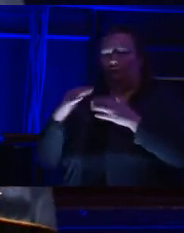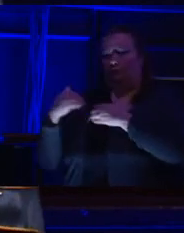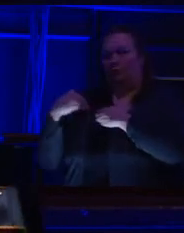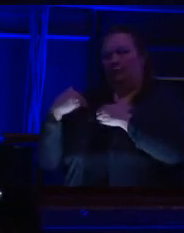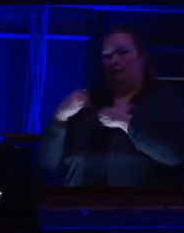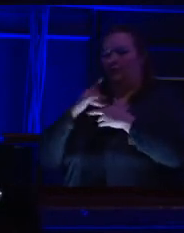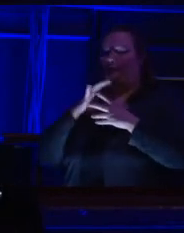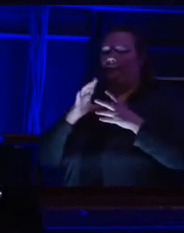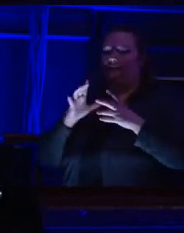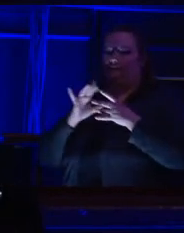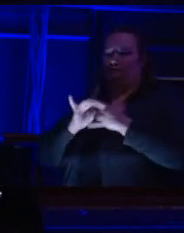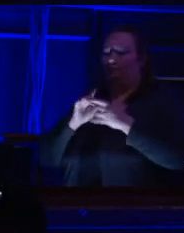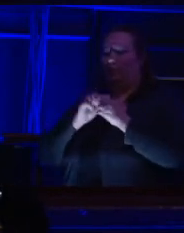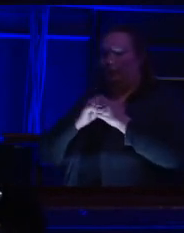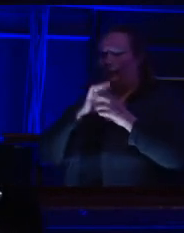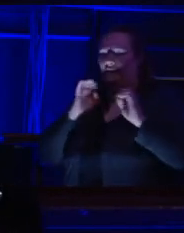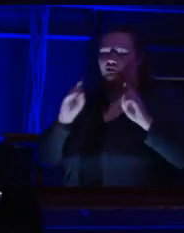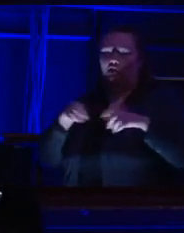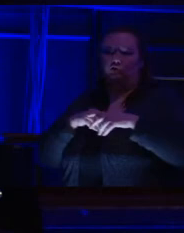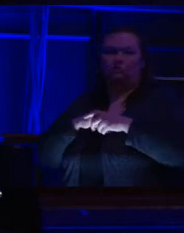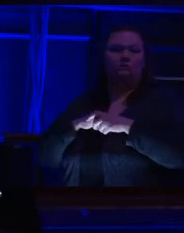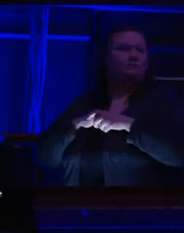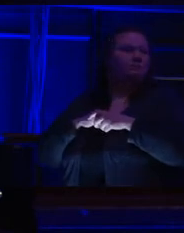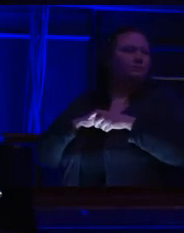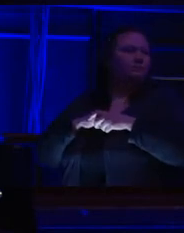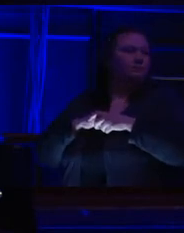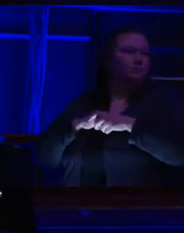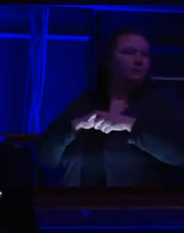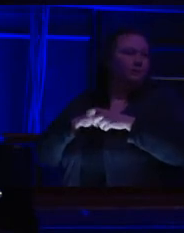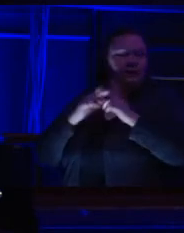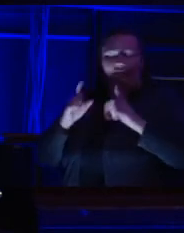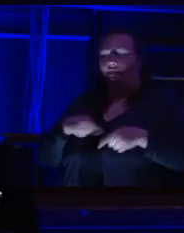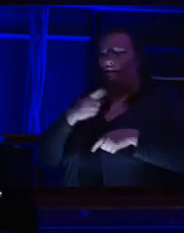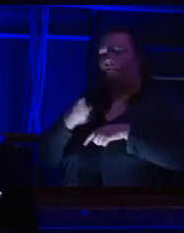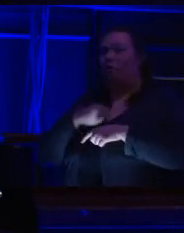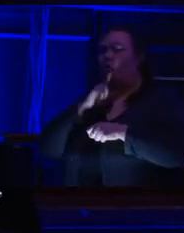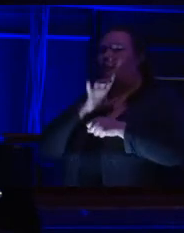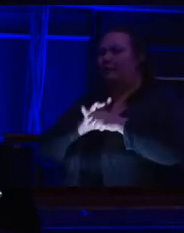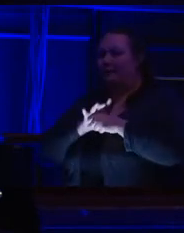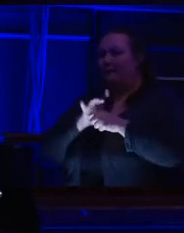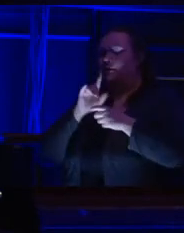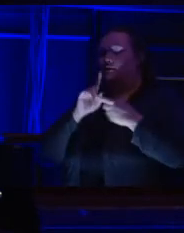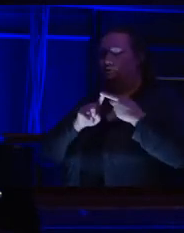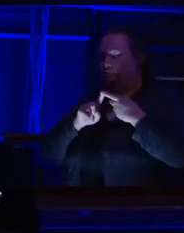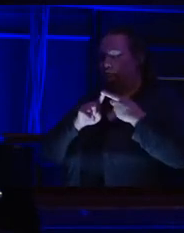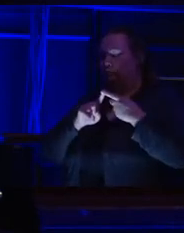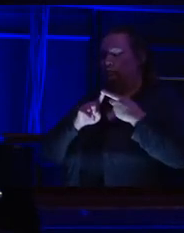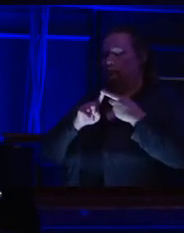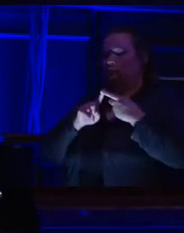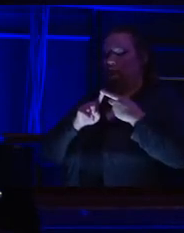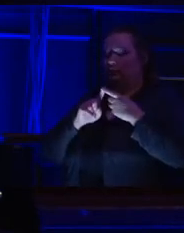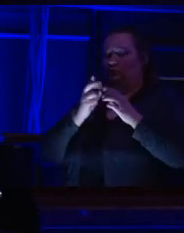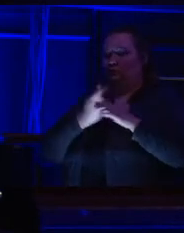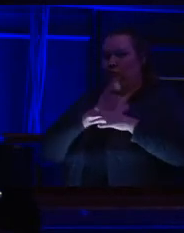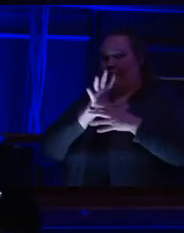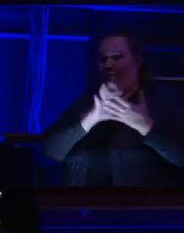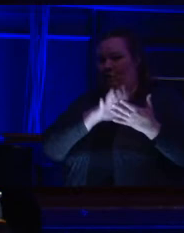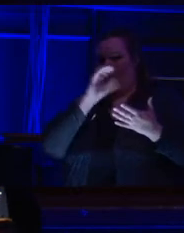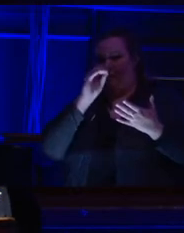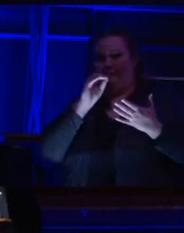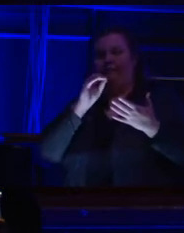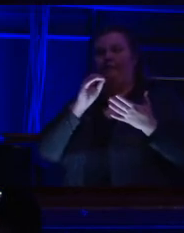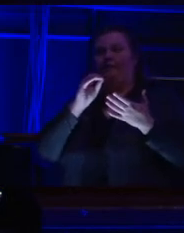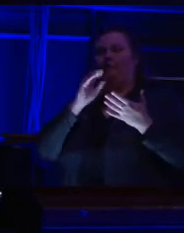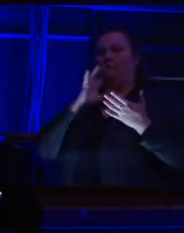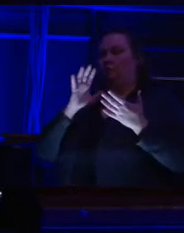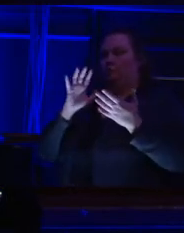that comes with that education, and a lifelong commitment to leverage their learning to make a